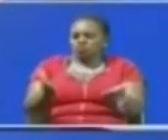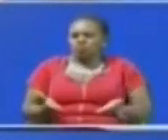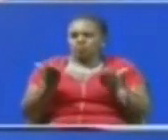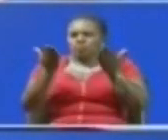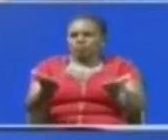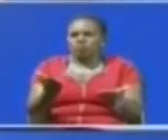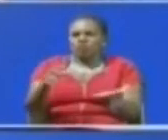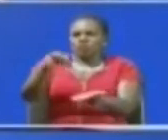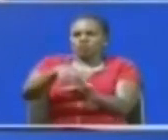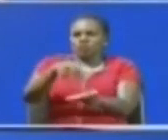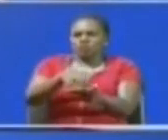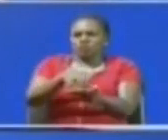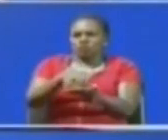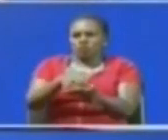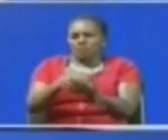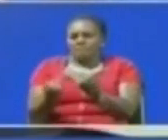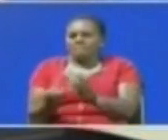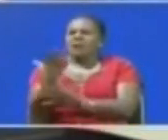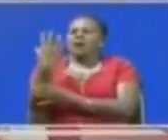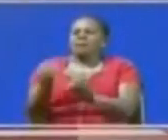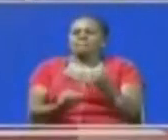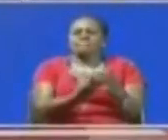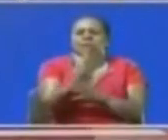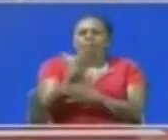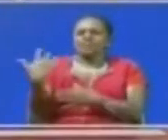providing a platform of innovation.